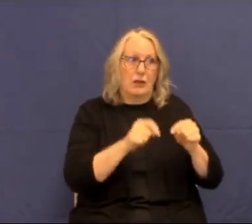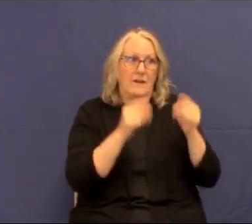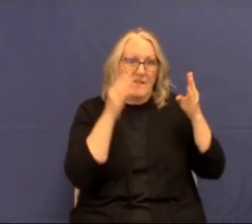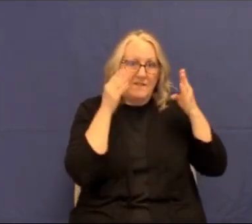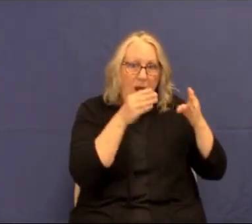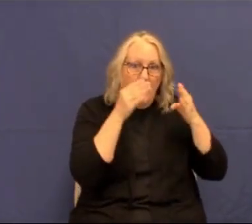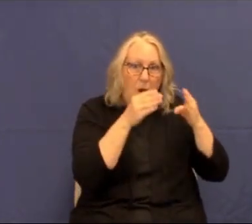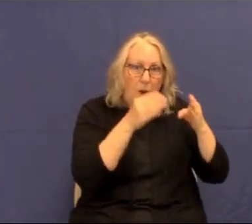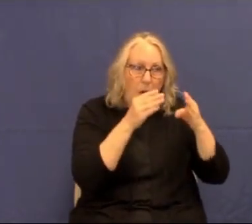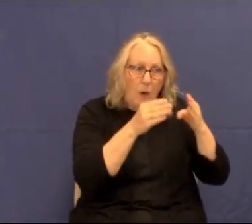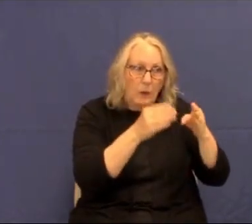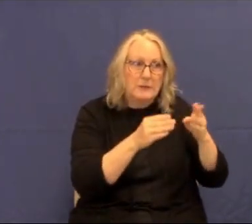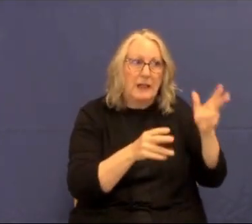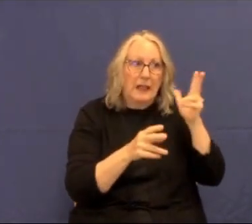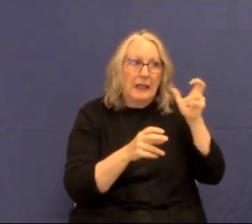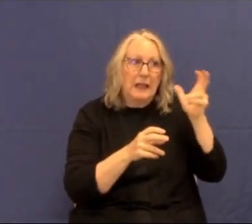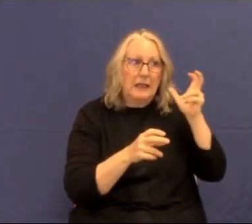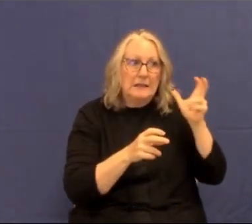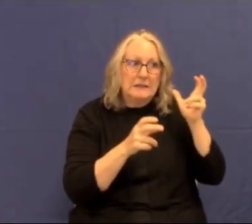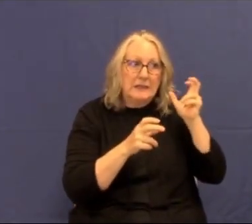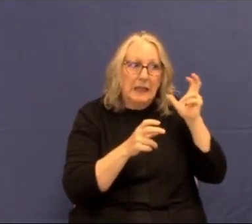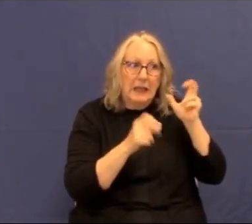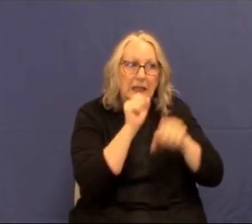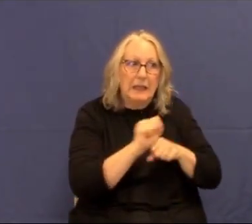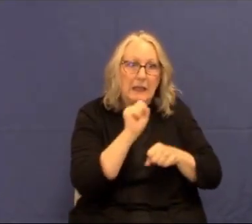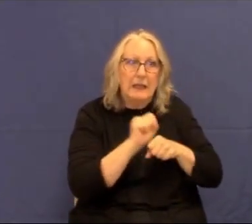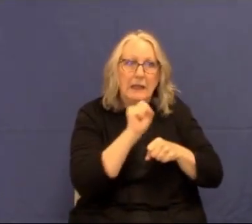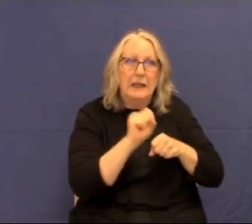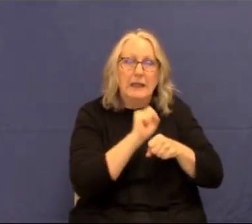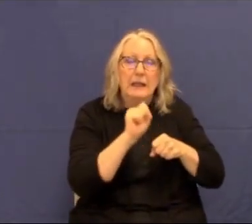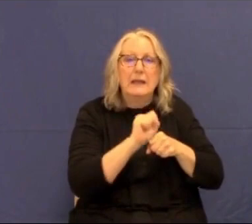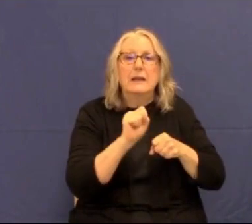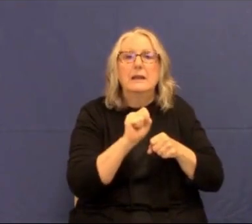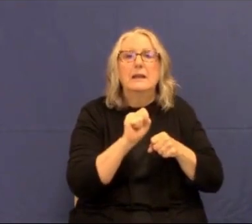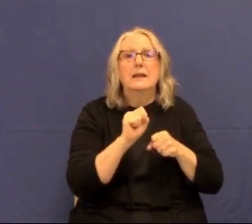constantly like I'm trying to focus and trying to listen,